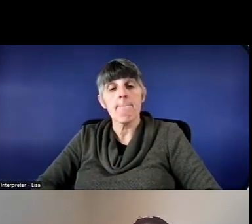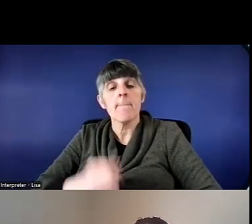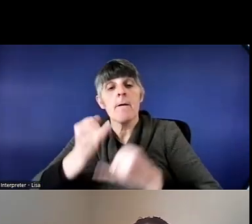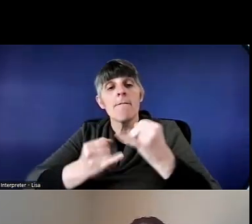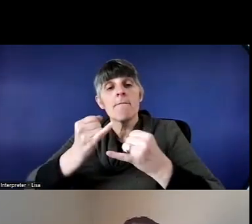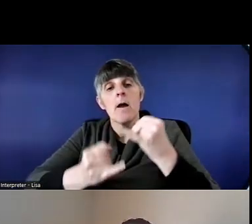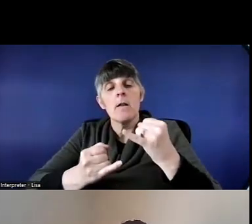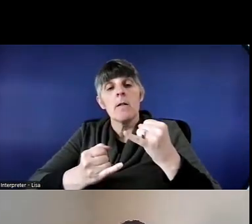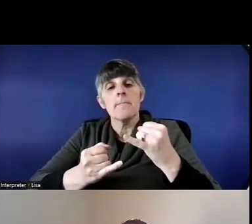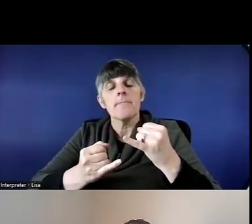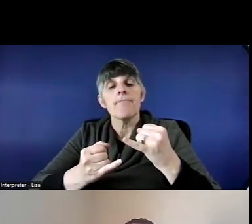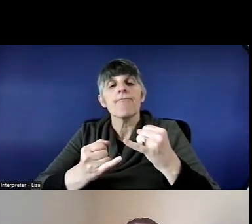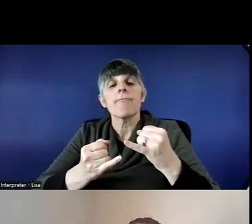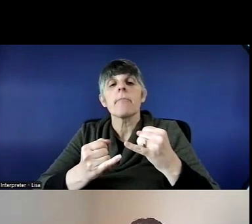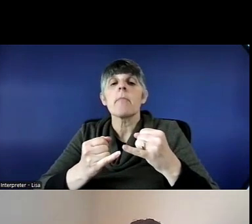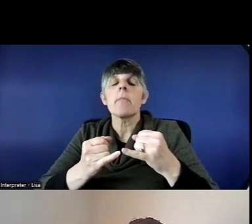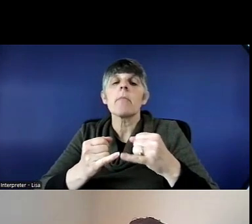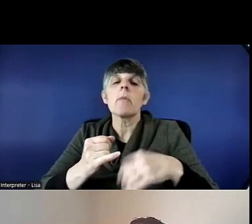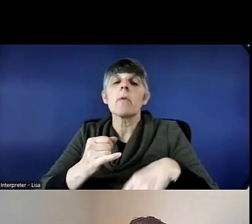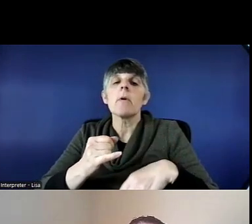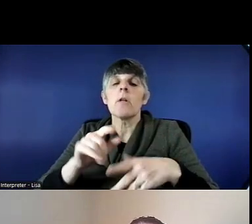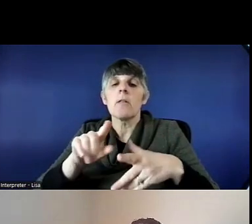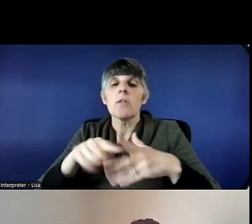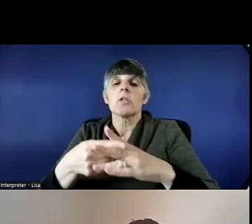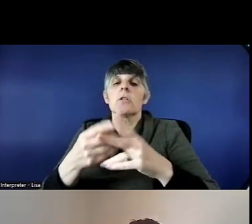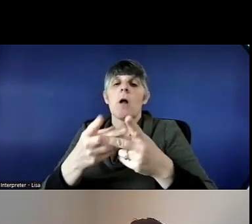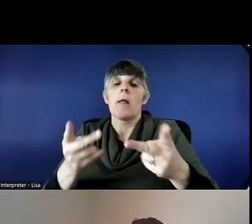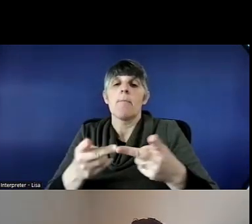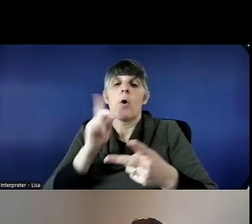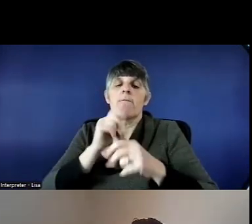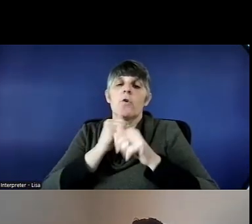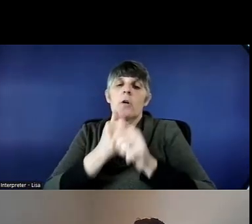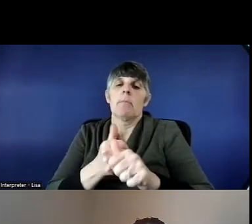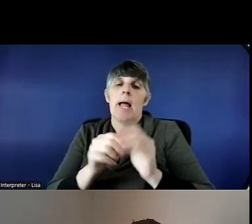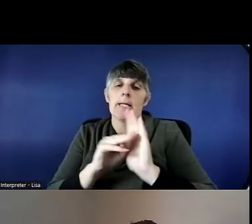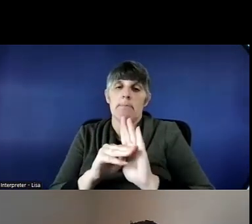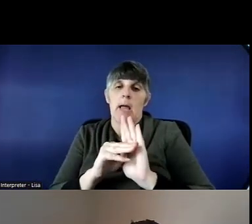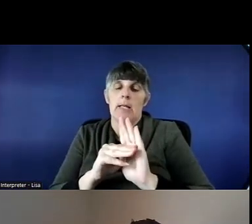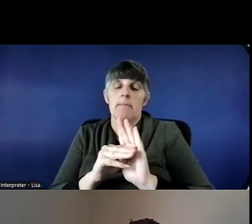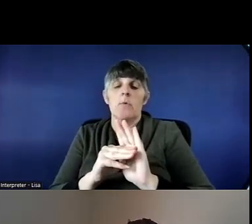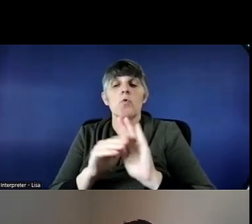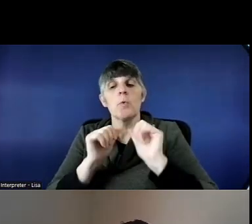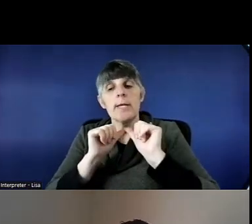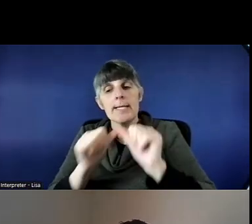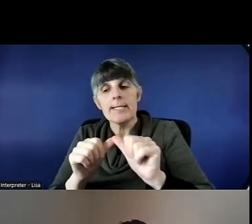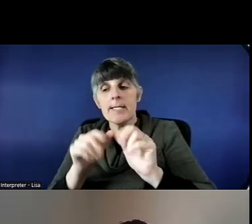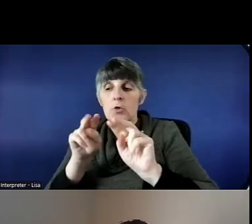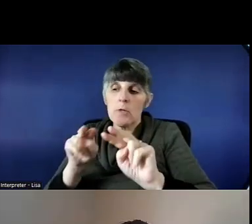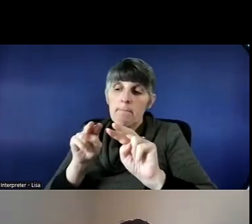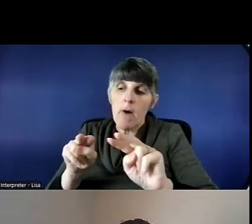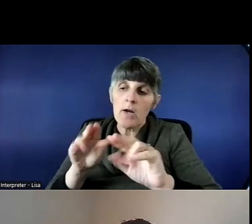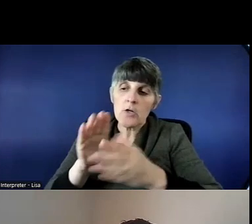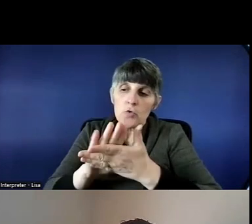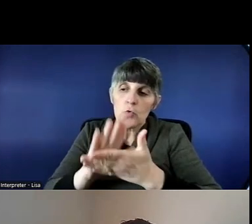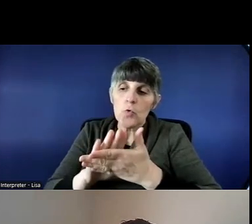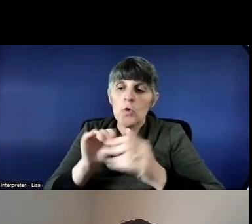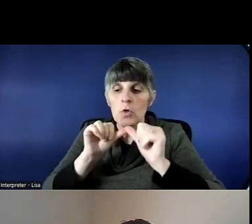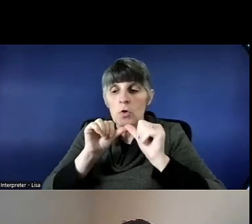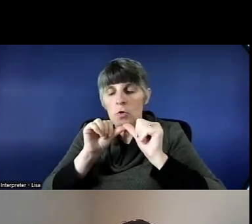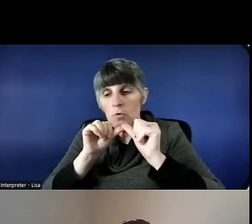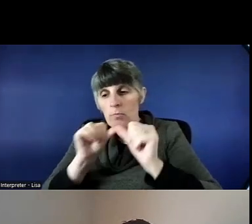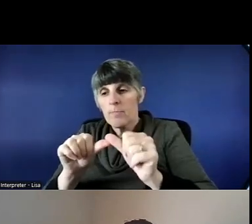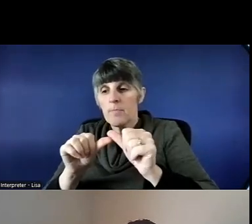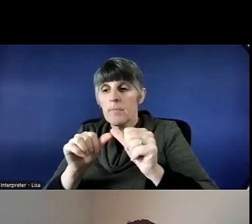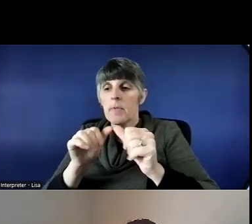Finally, signing a settlement is the starting point for compliance monitoring. We continue to monitor districts through the compliance